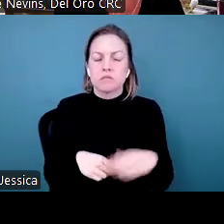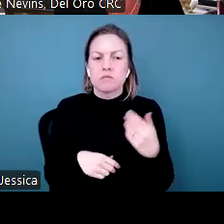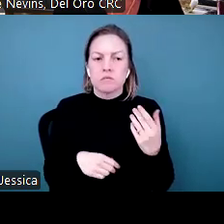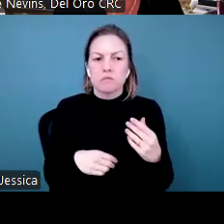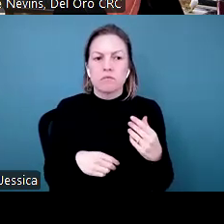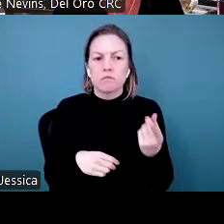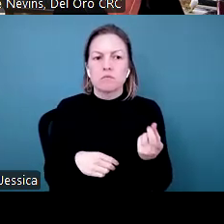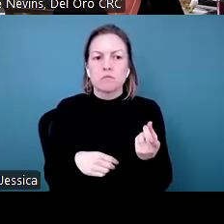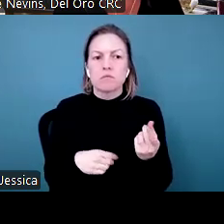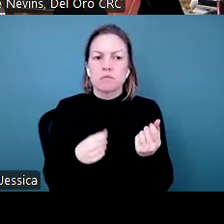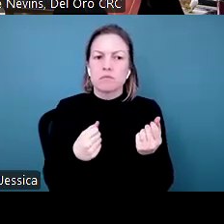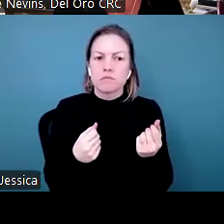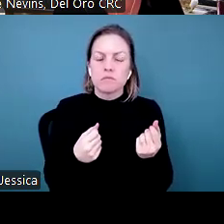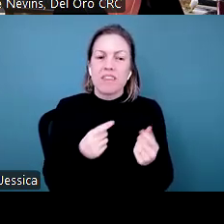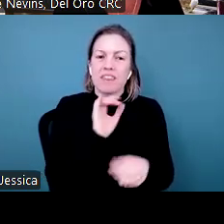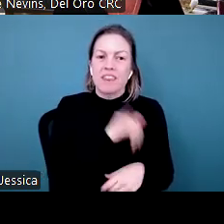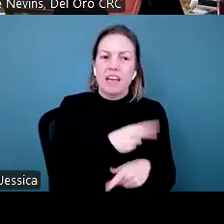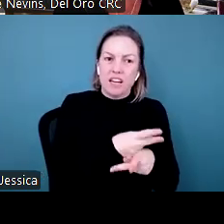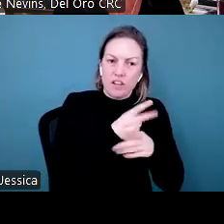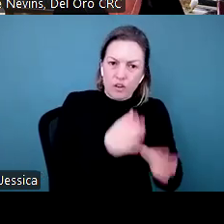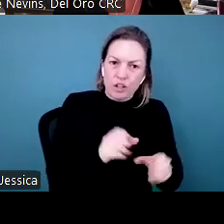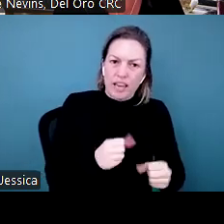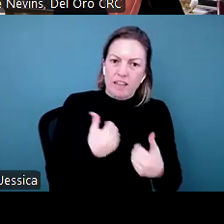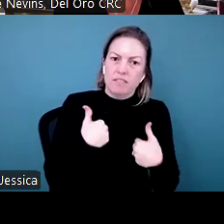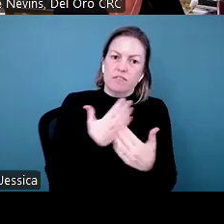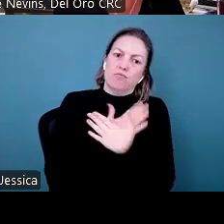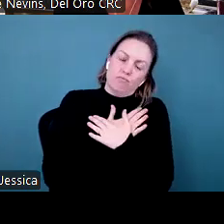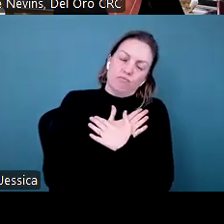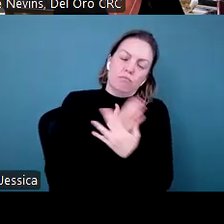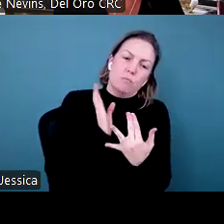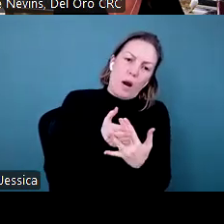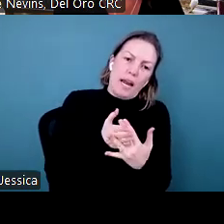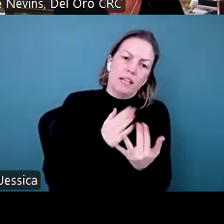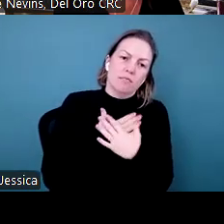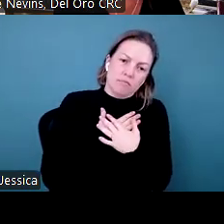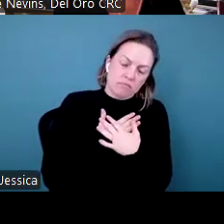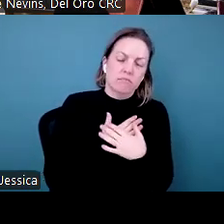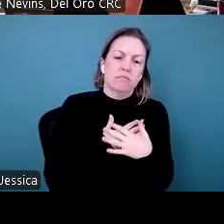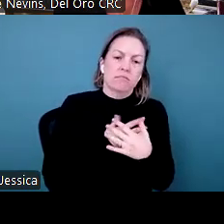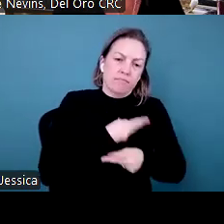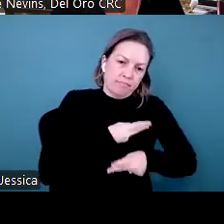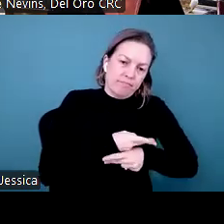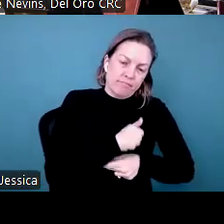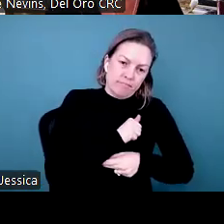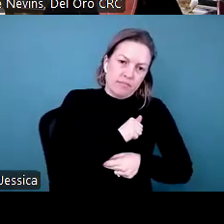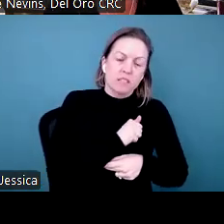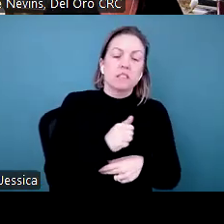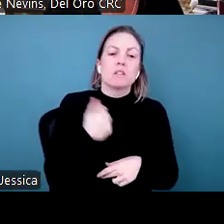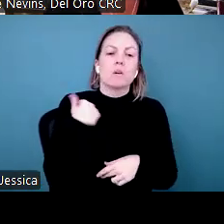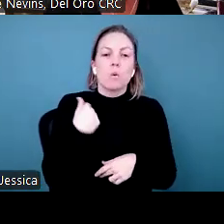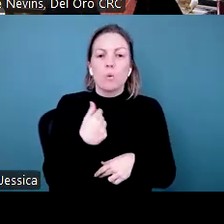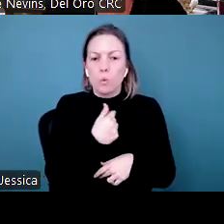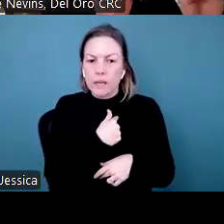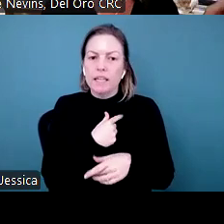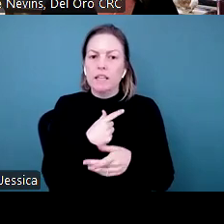the caregiver's ability to have relief, refresh, renew, and we subcontract that out into the